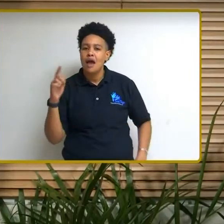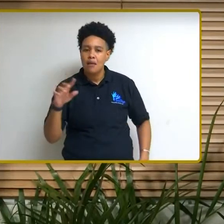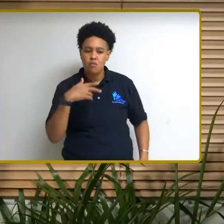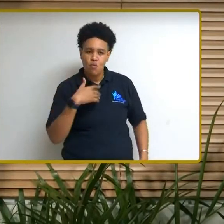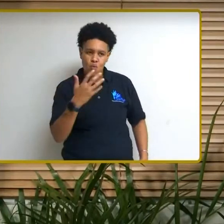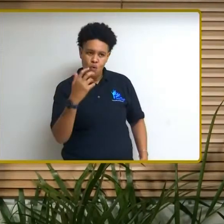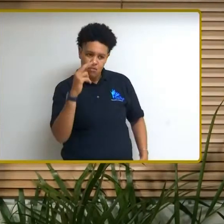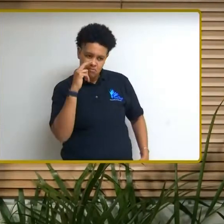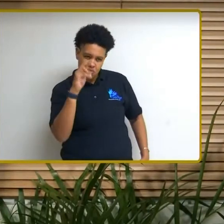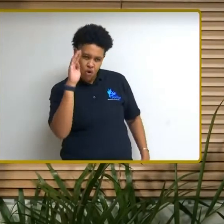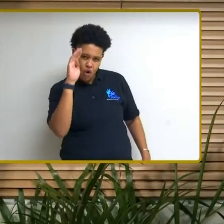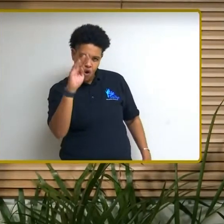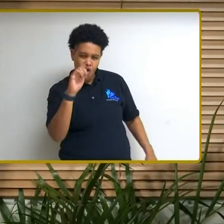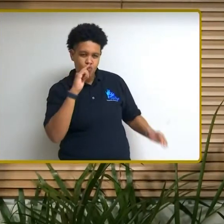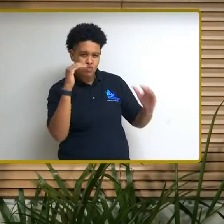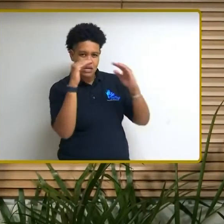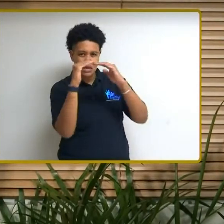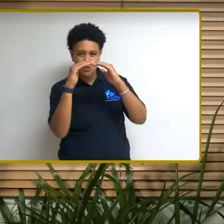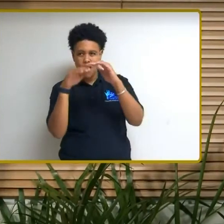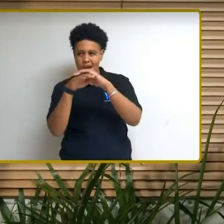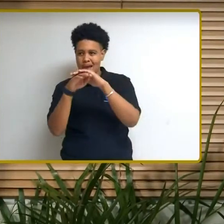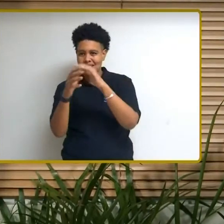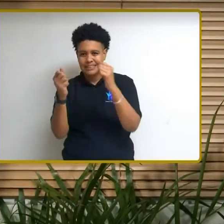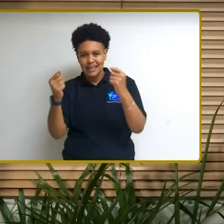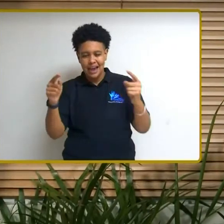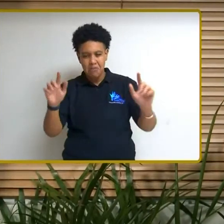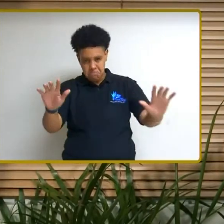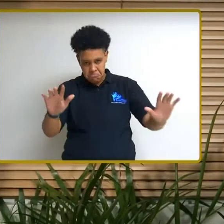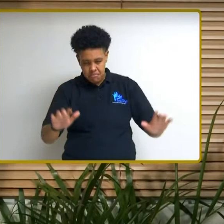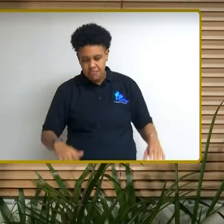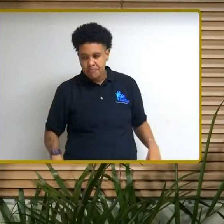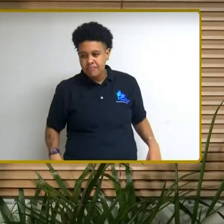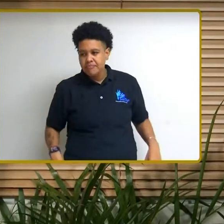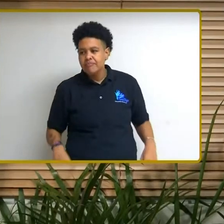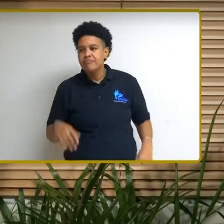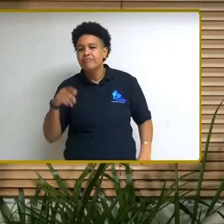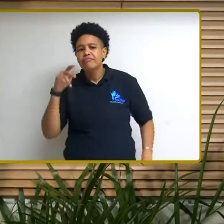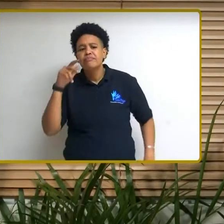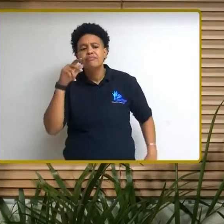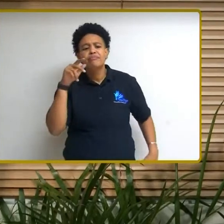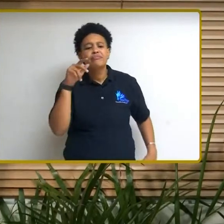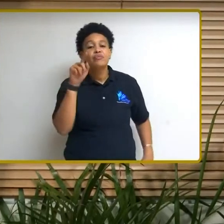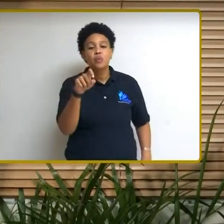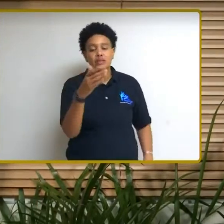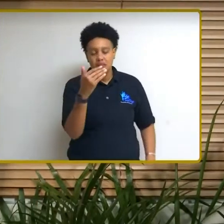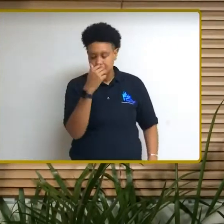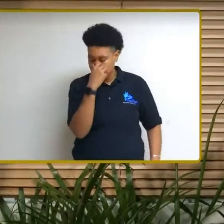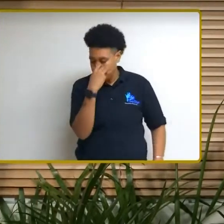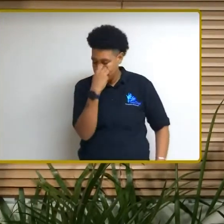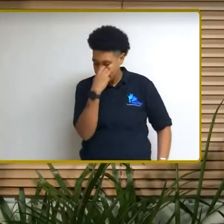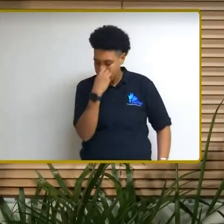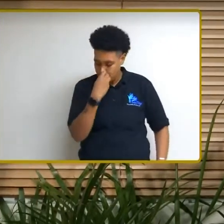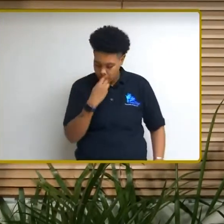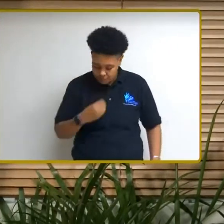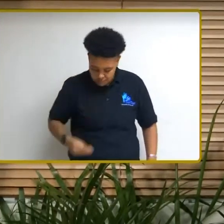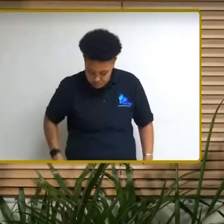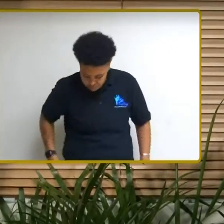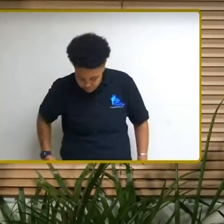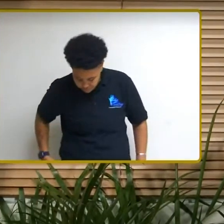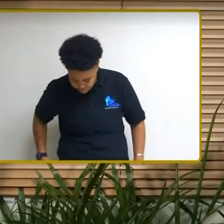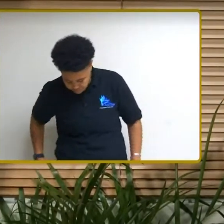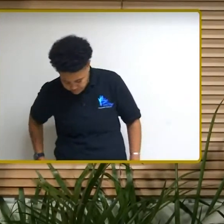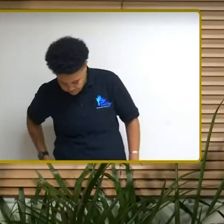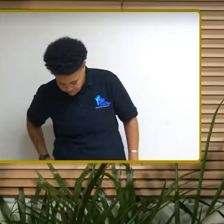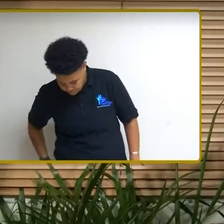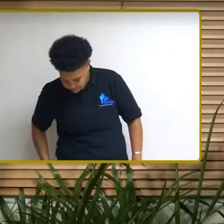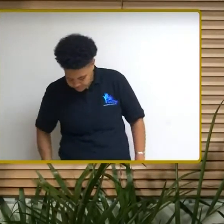we want all to have equal access. All right. Petra, can we get questions, if there are any? Okay. Members